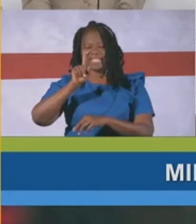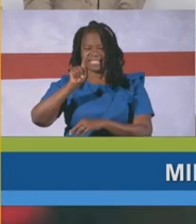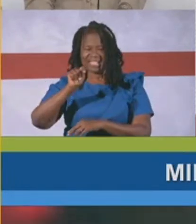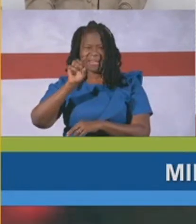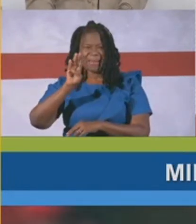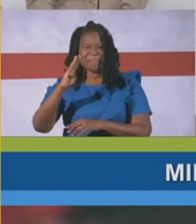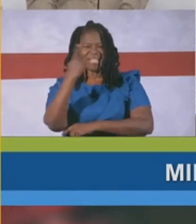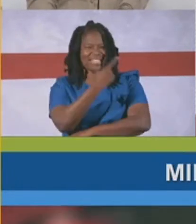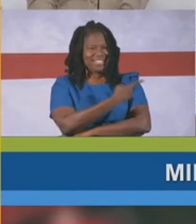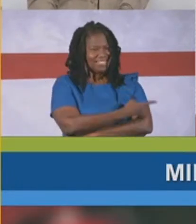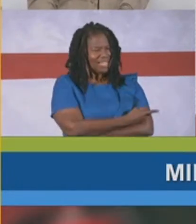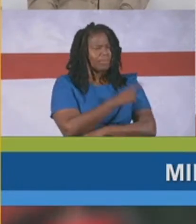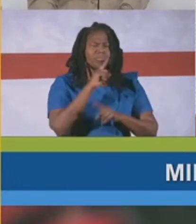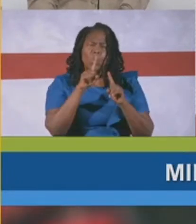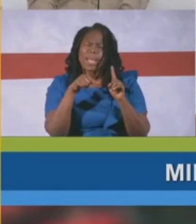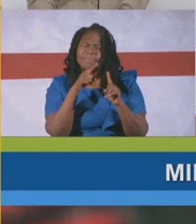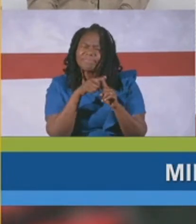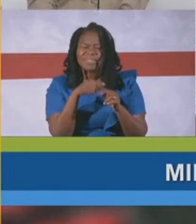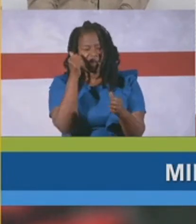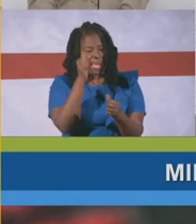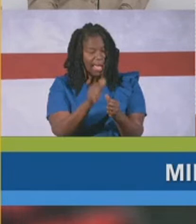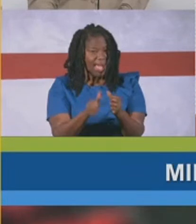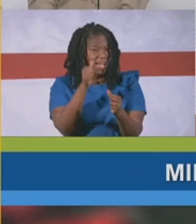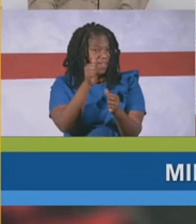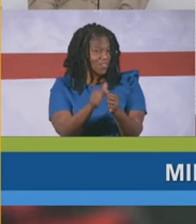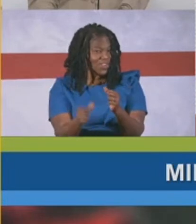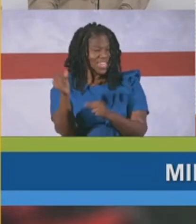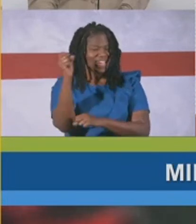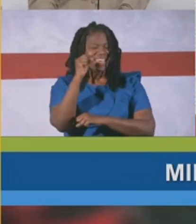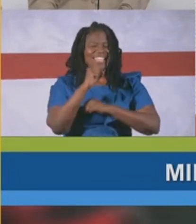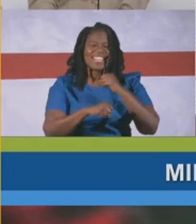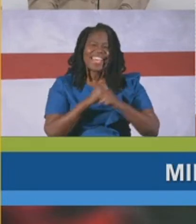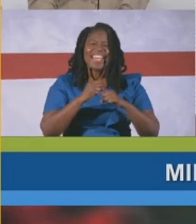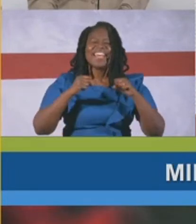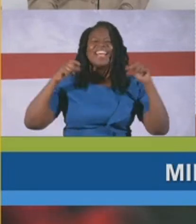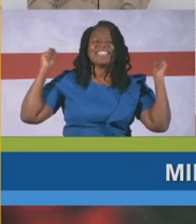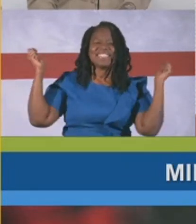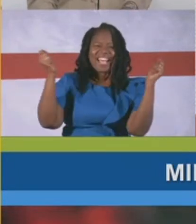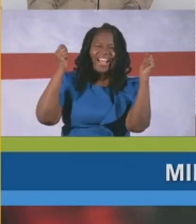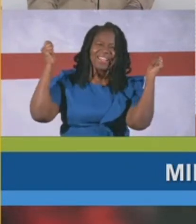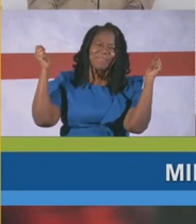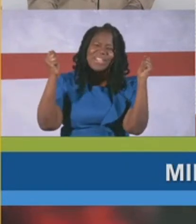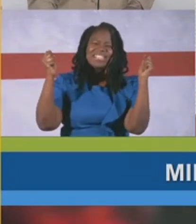is celebrated every year, March 24th.